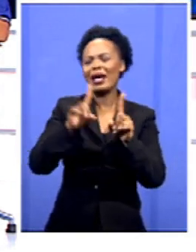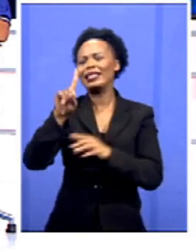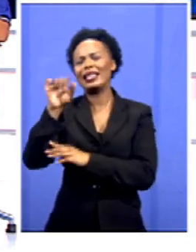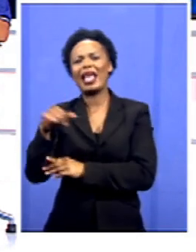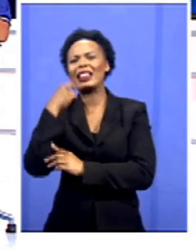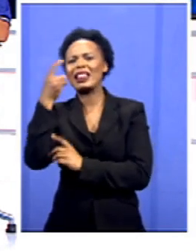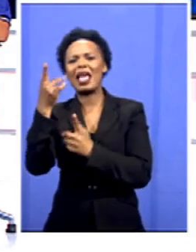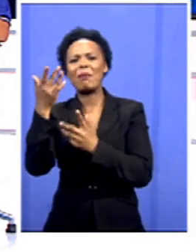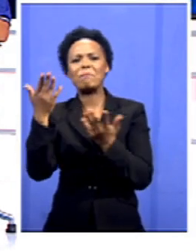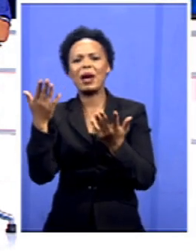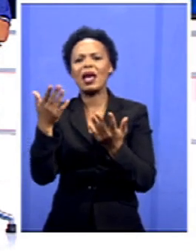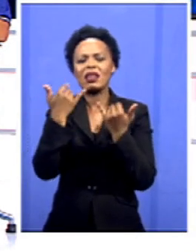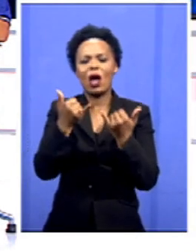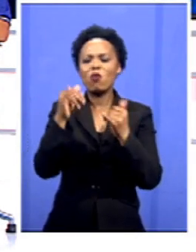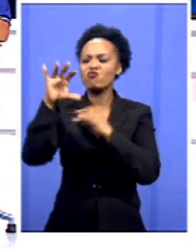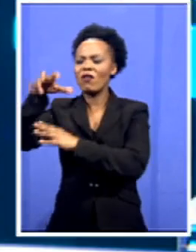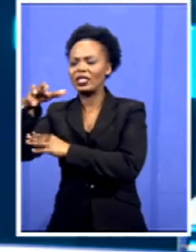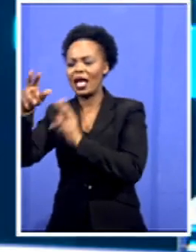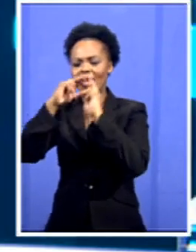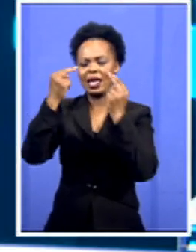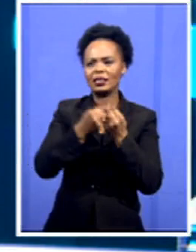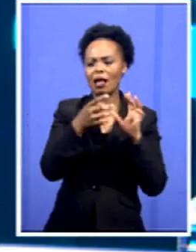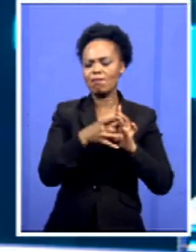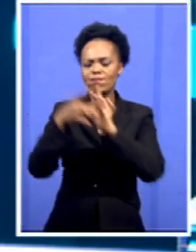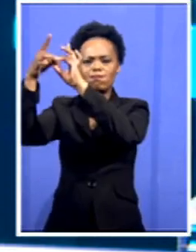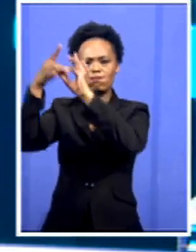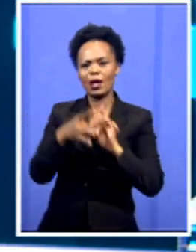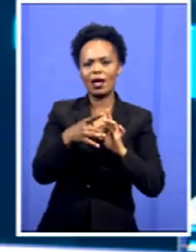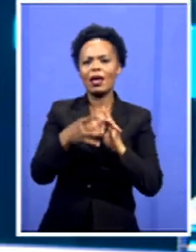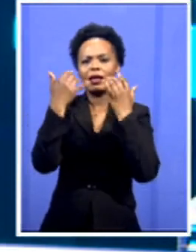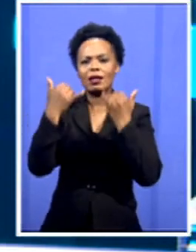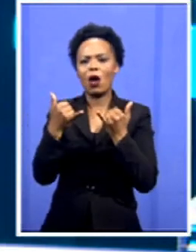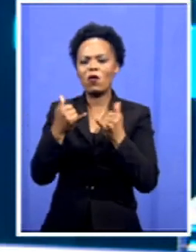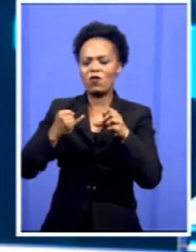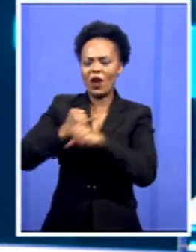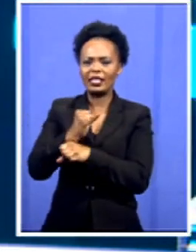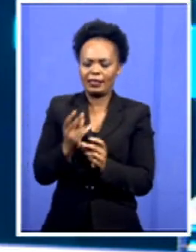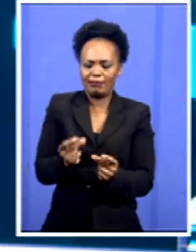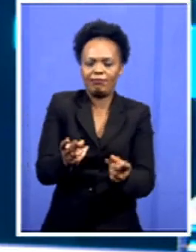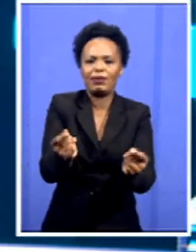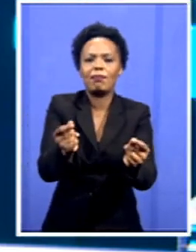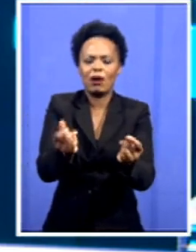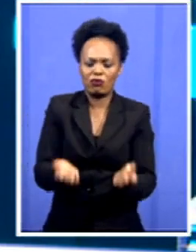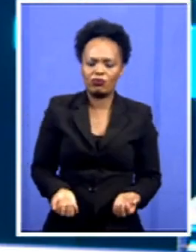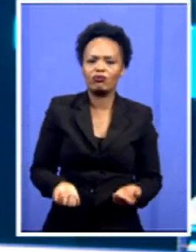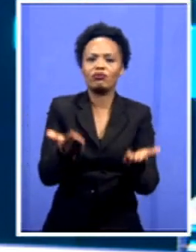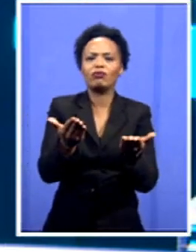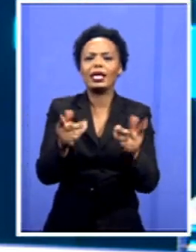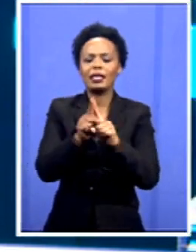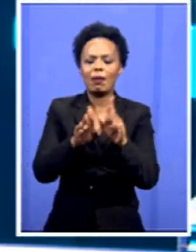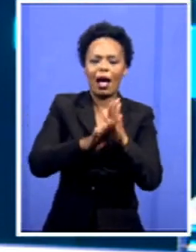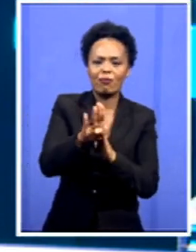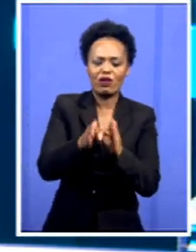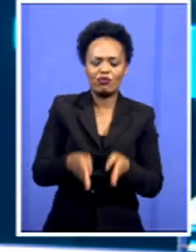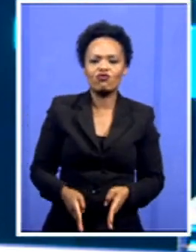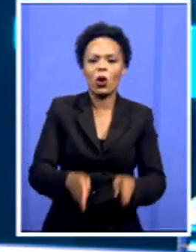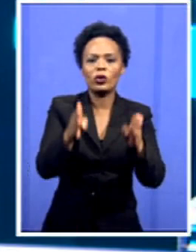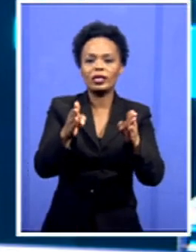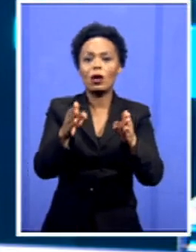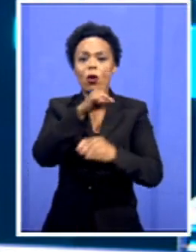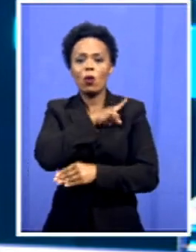provincial government and national government are able to come in and speed up delivery, I mean service delivery, and also upgrade the roads. We've